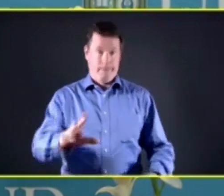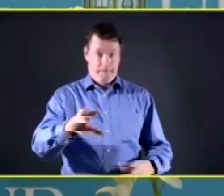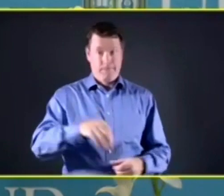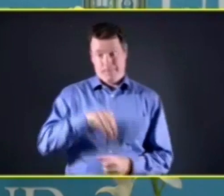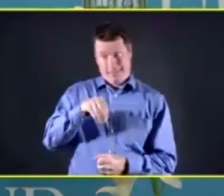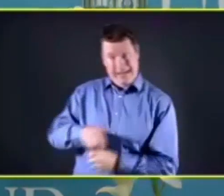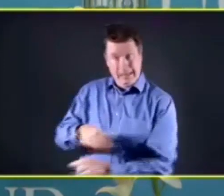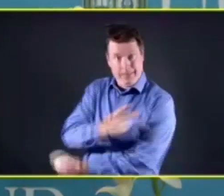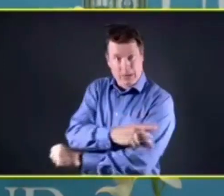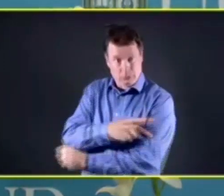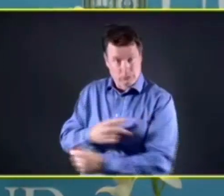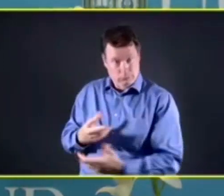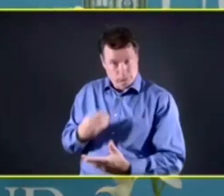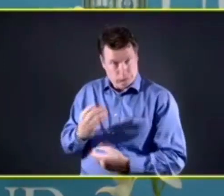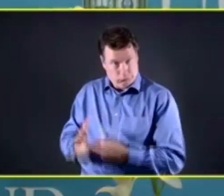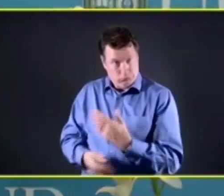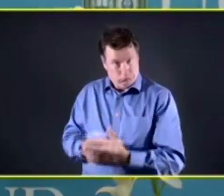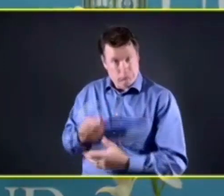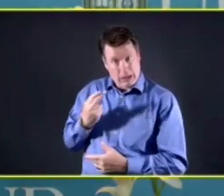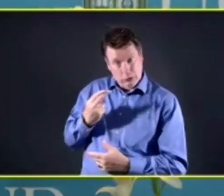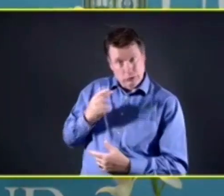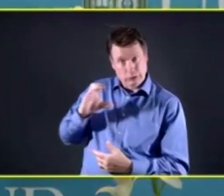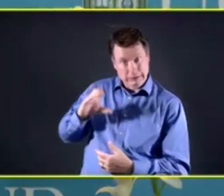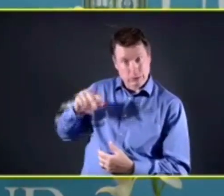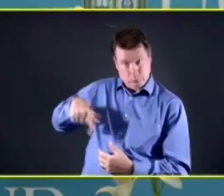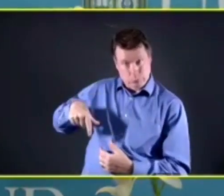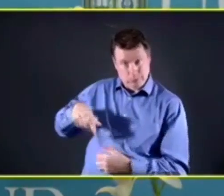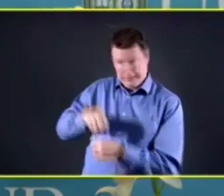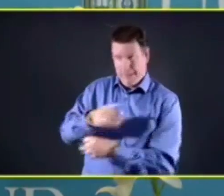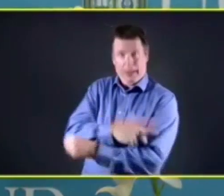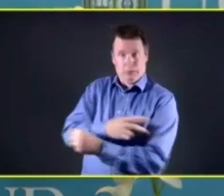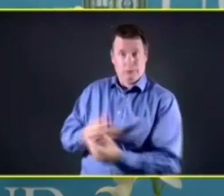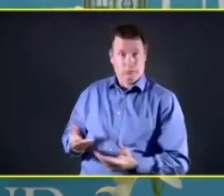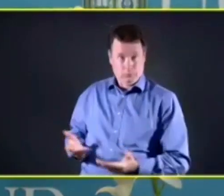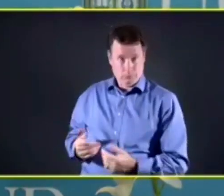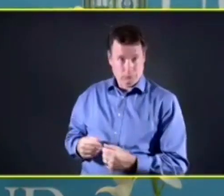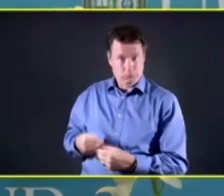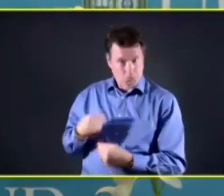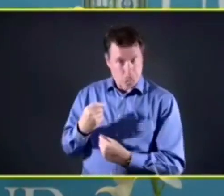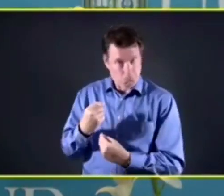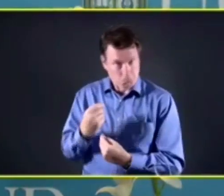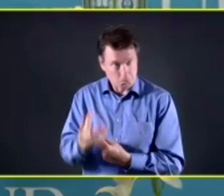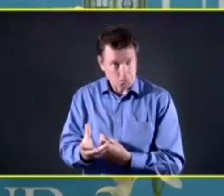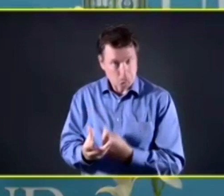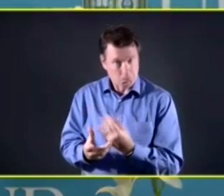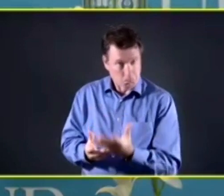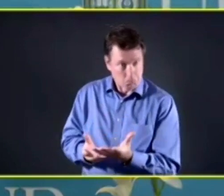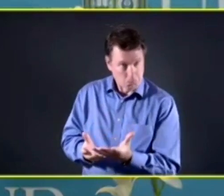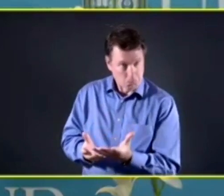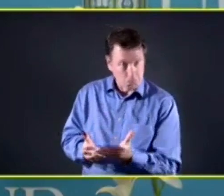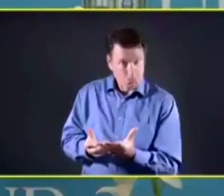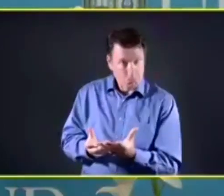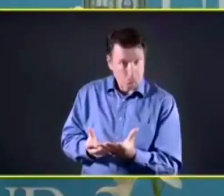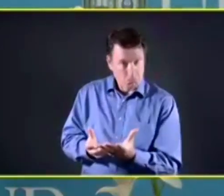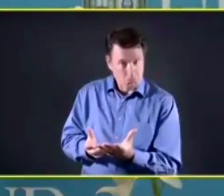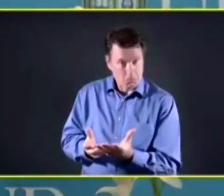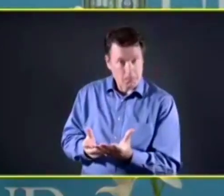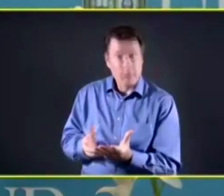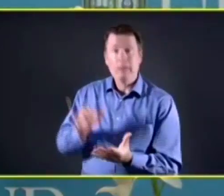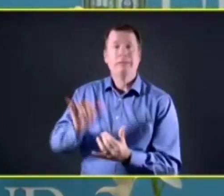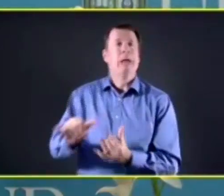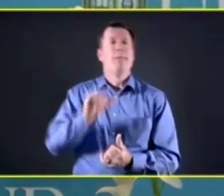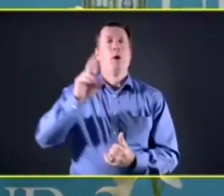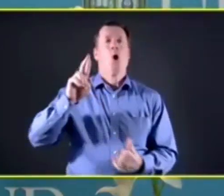patients that are in the hospital. They need to have a positive coronavirus PCR